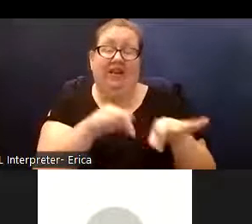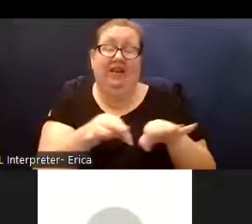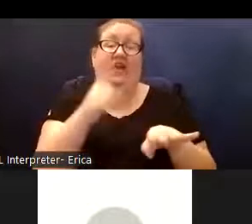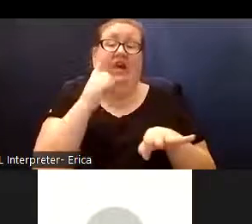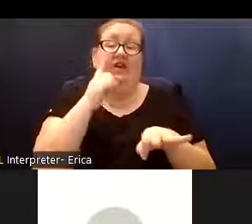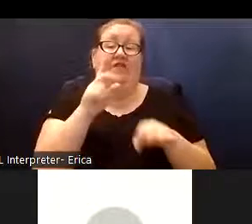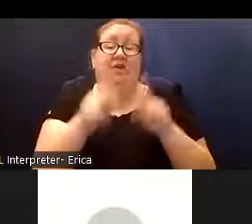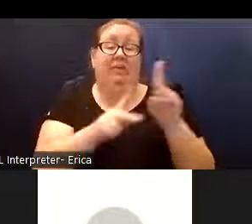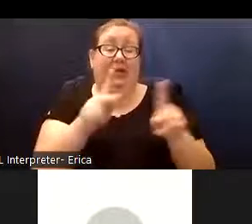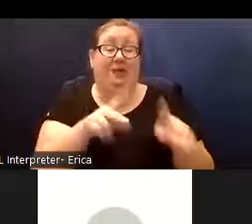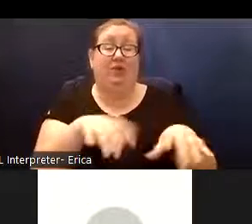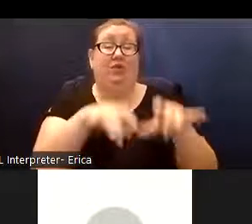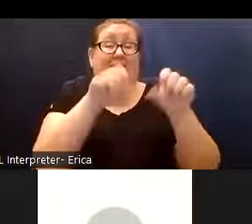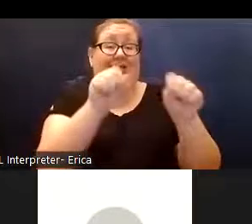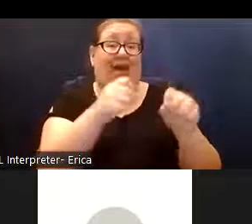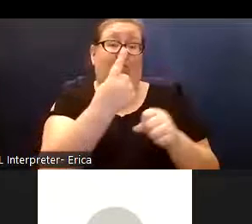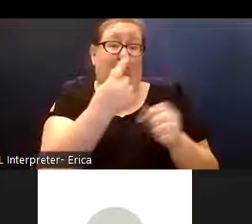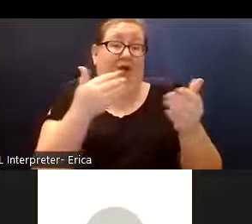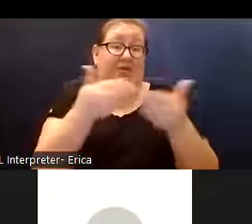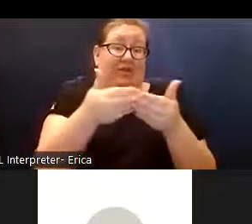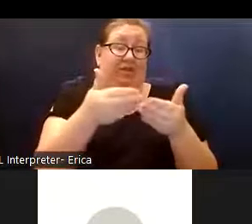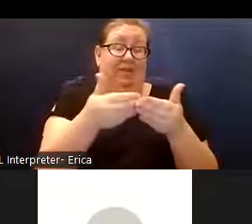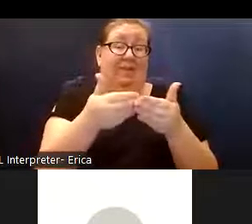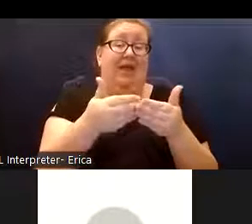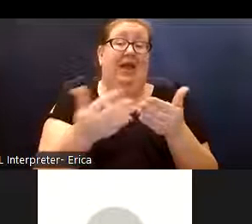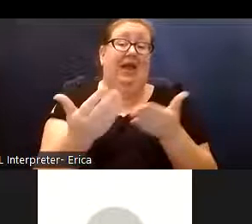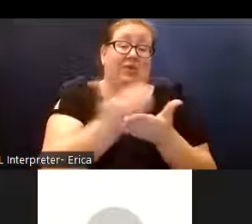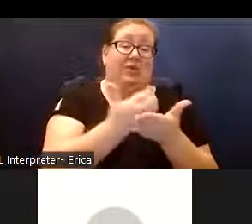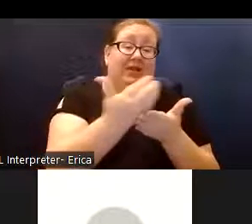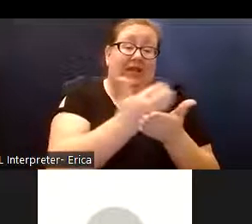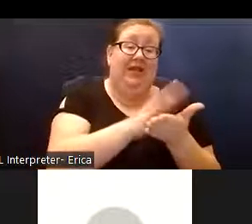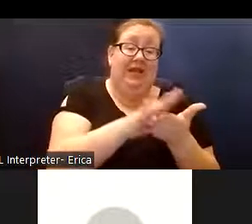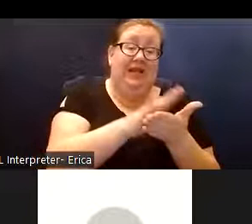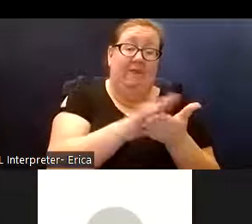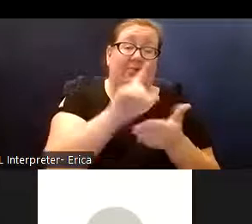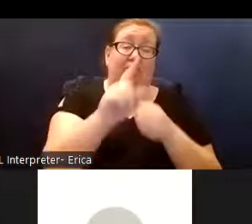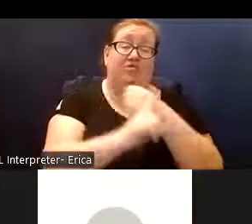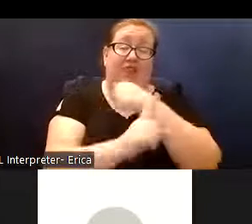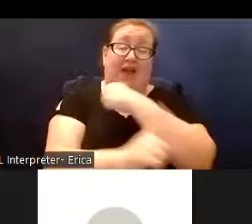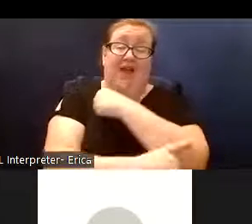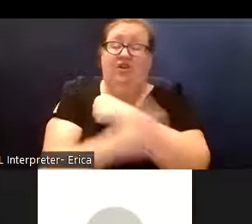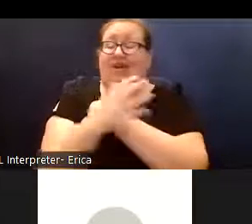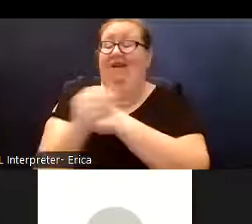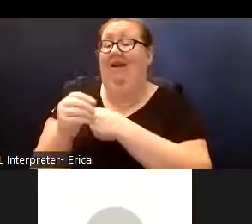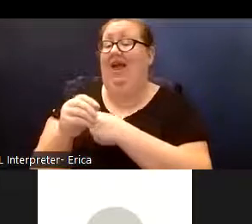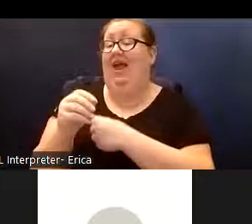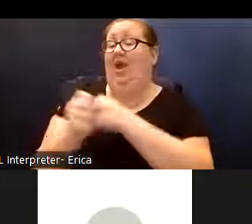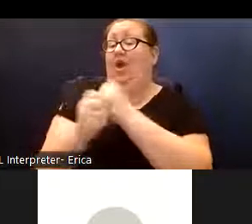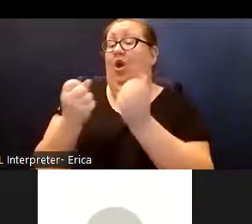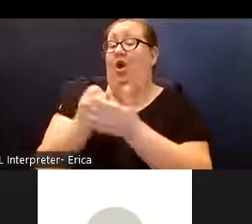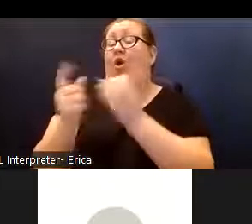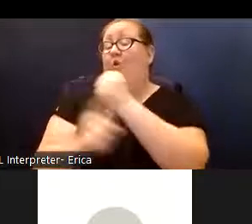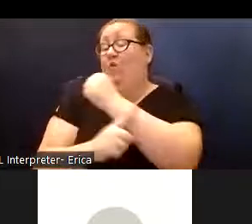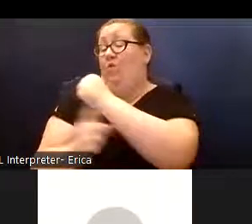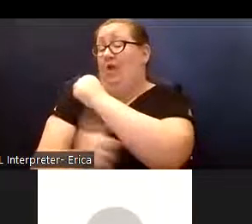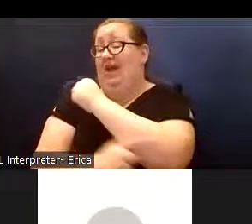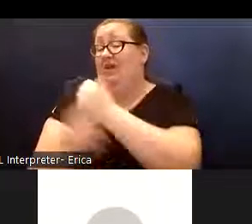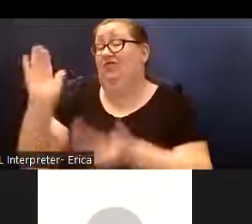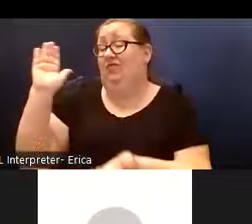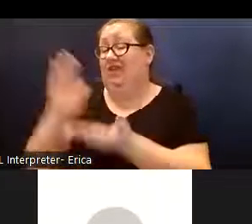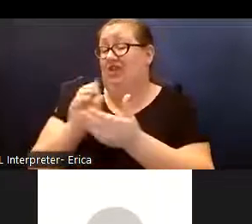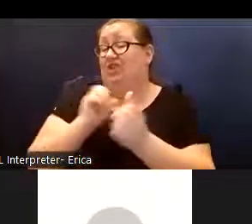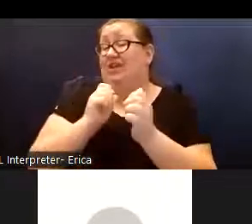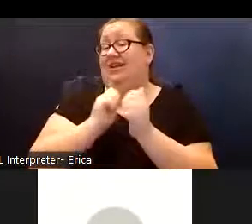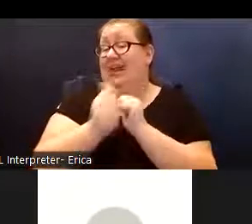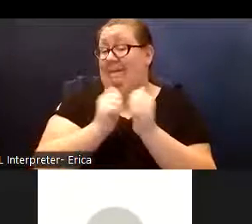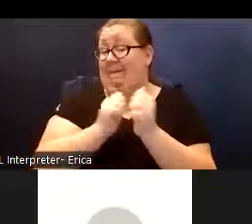basin near them and clean up its trash. Also, a waste reduction campaign could involve outreach and education to